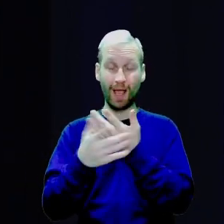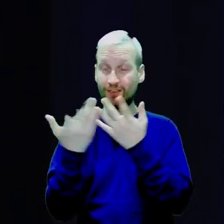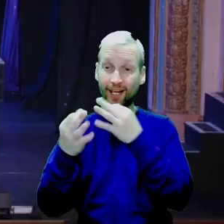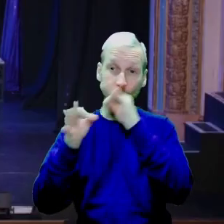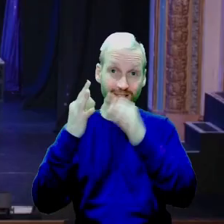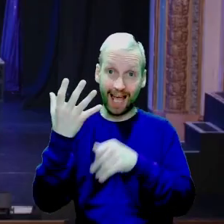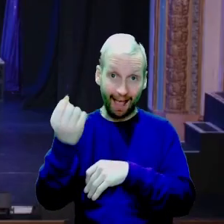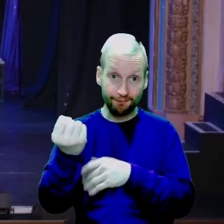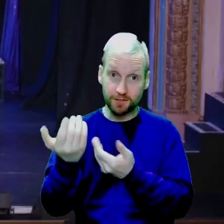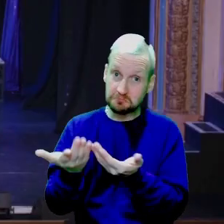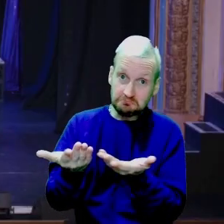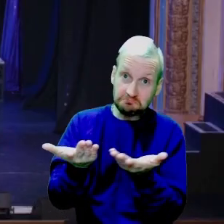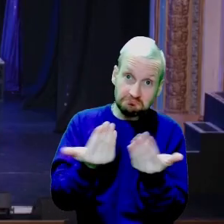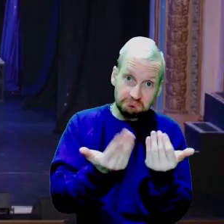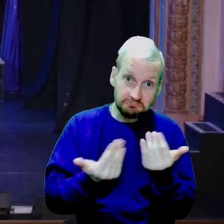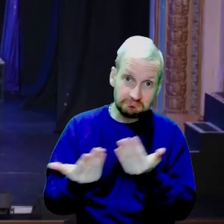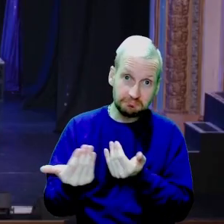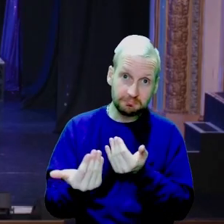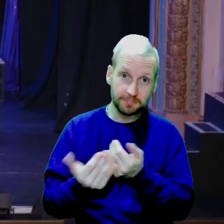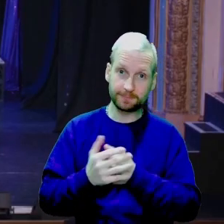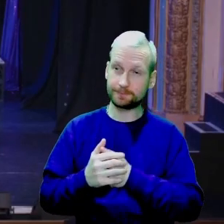any.